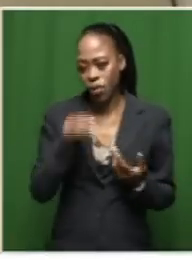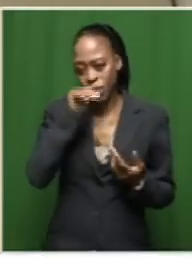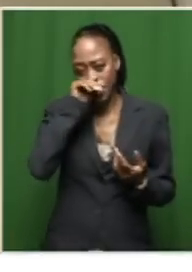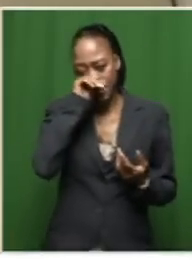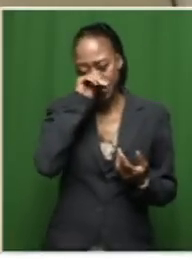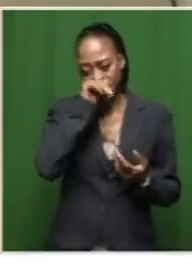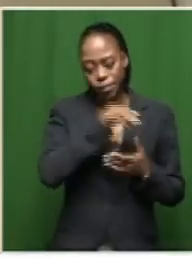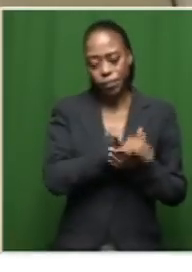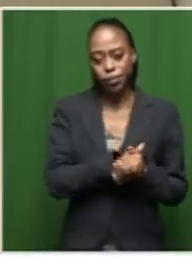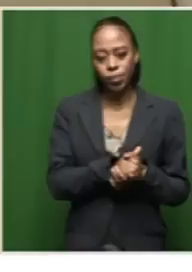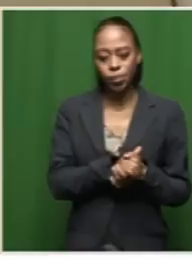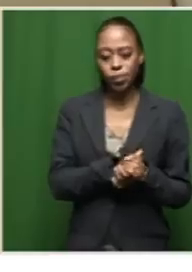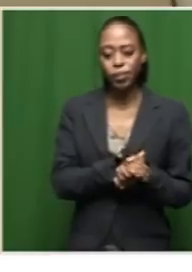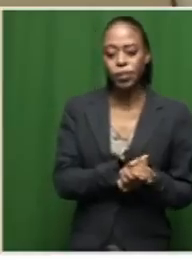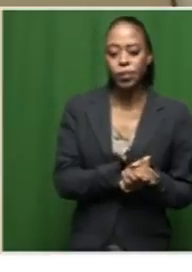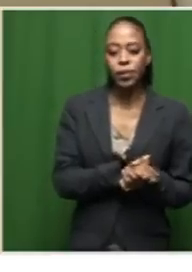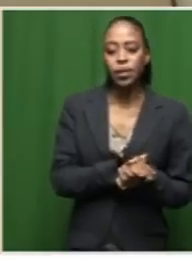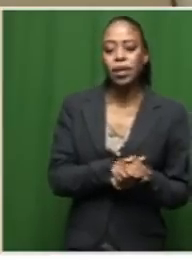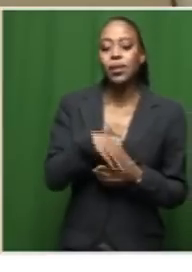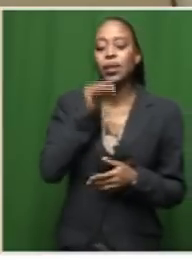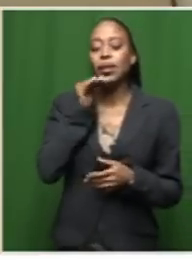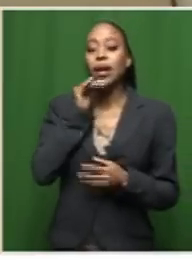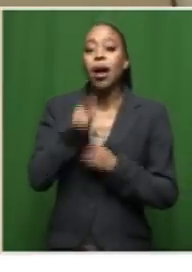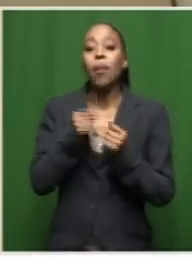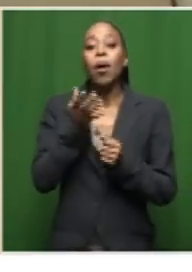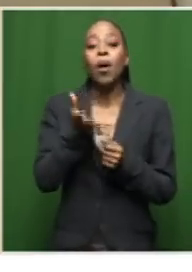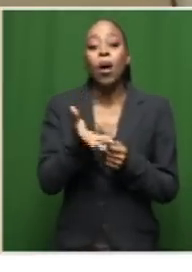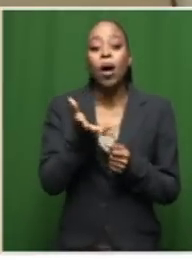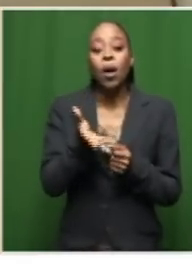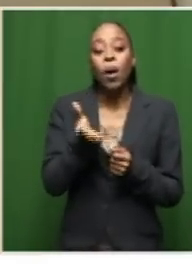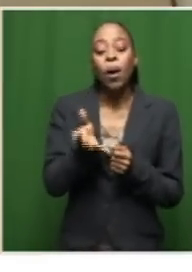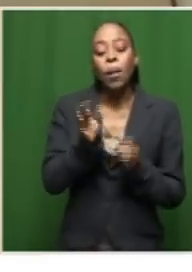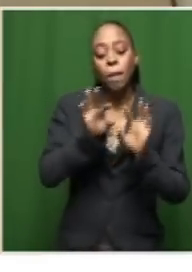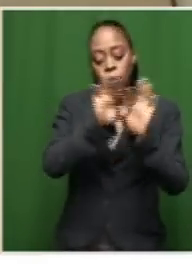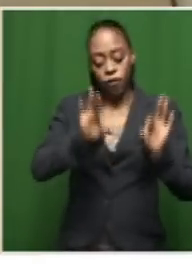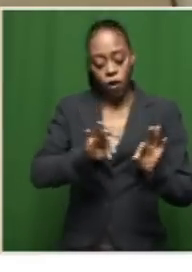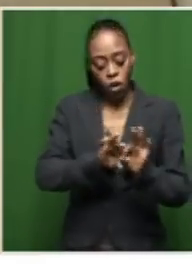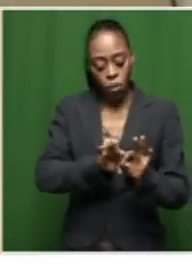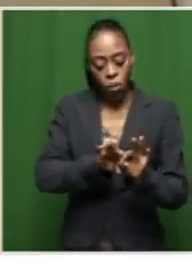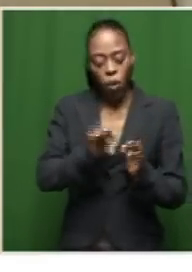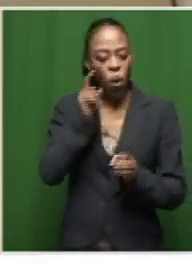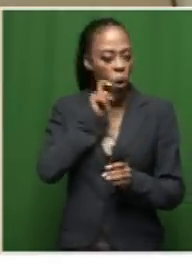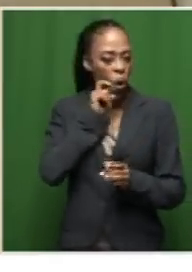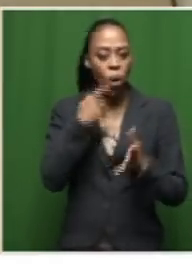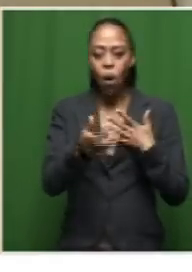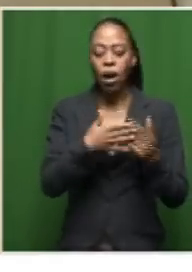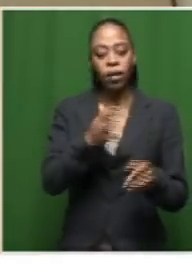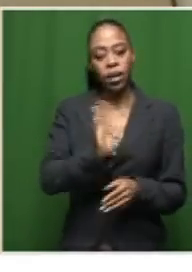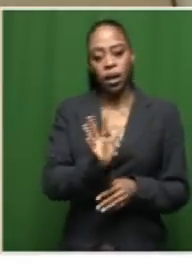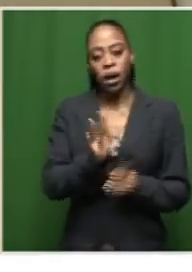those monies for maintenance. Mm-hmm. It's not about the form being outdated,